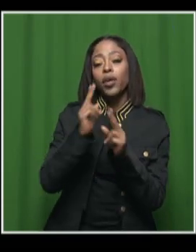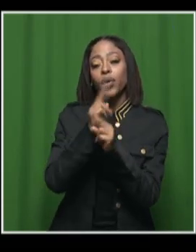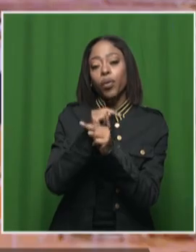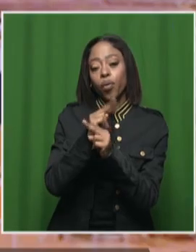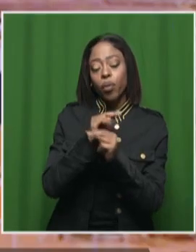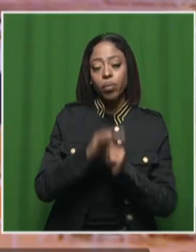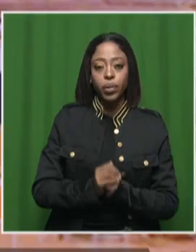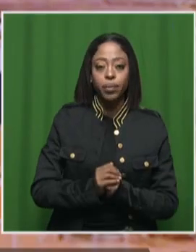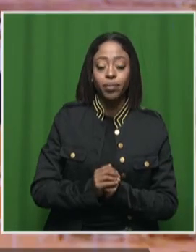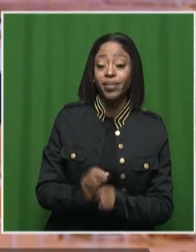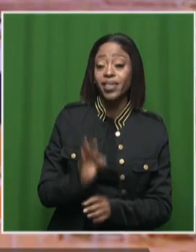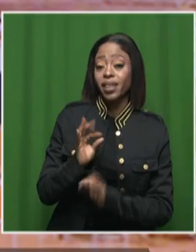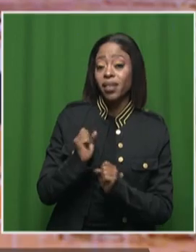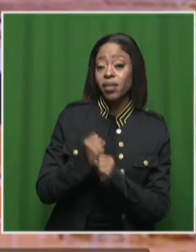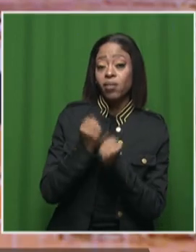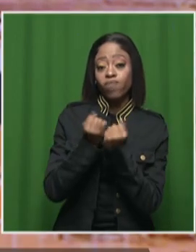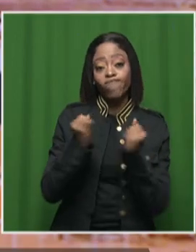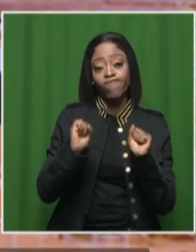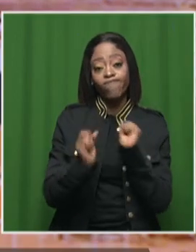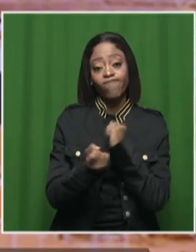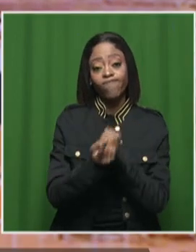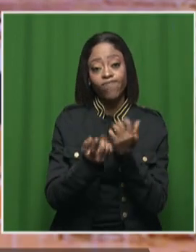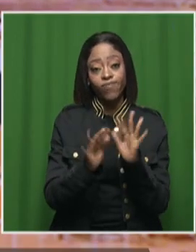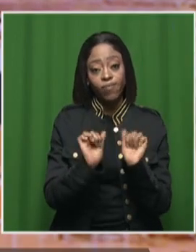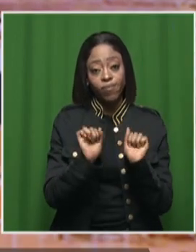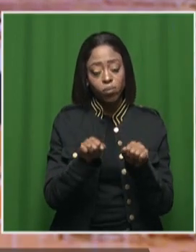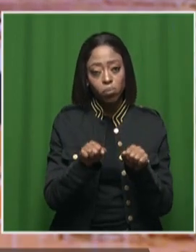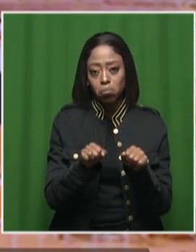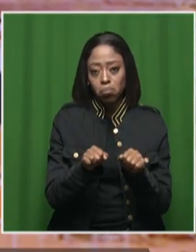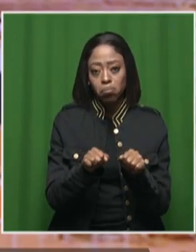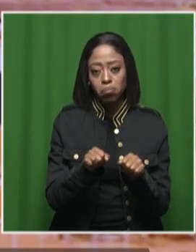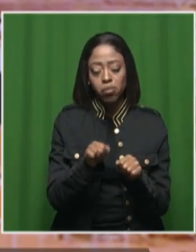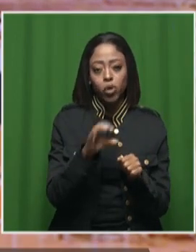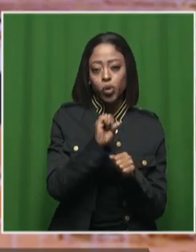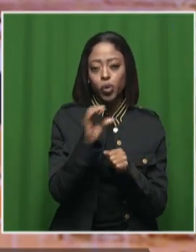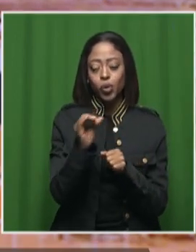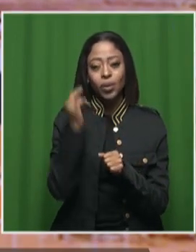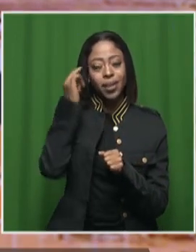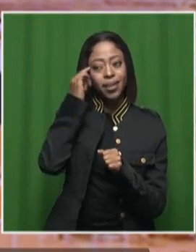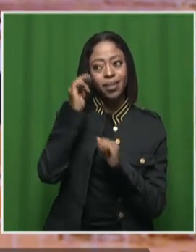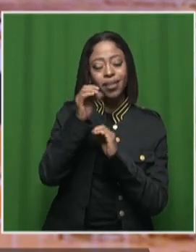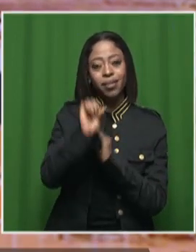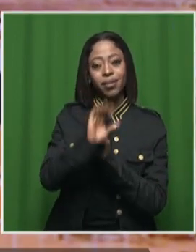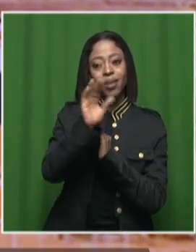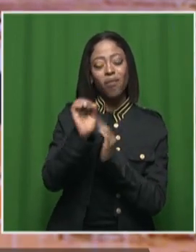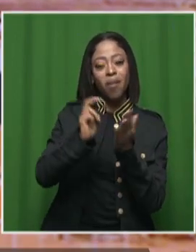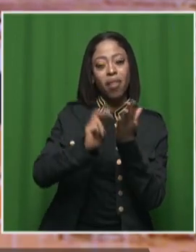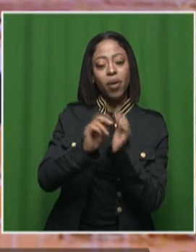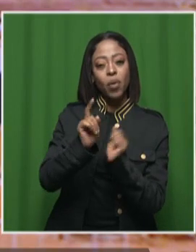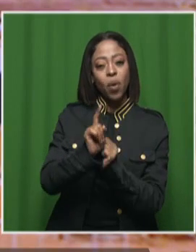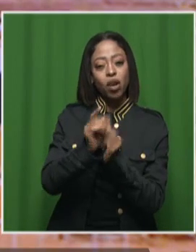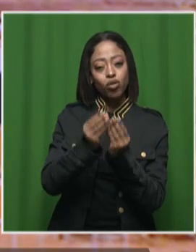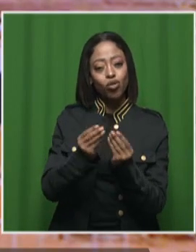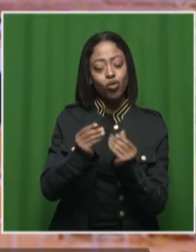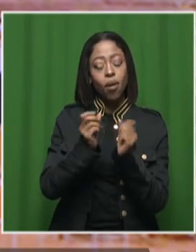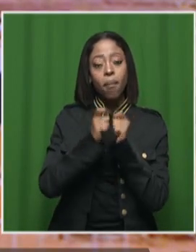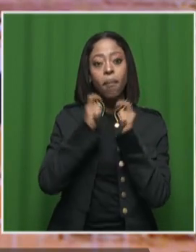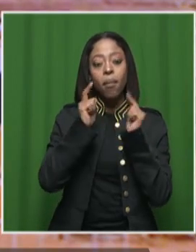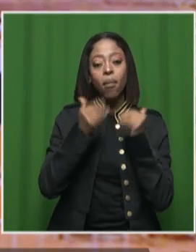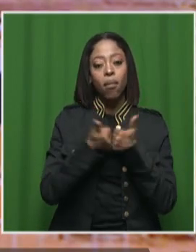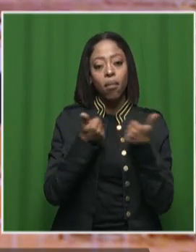30 years into democracy, you know, what would it take for the country to address massive challenges?